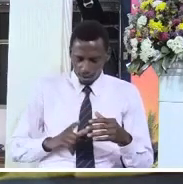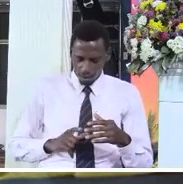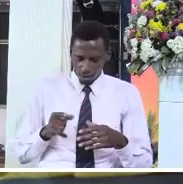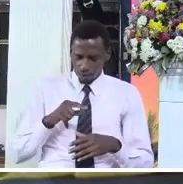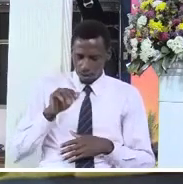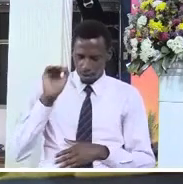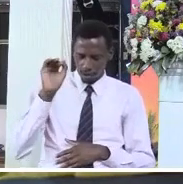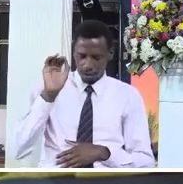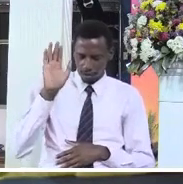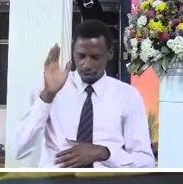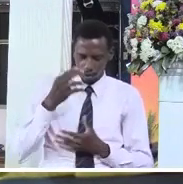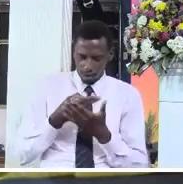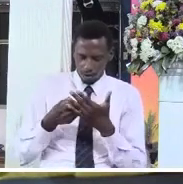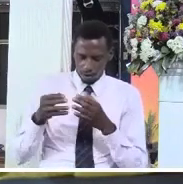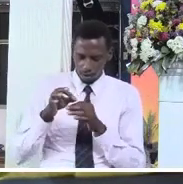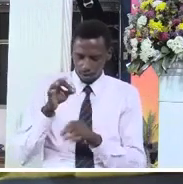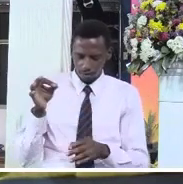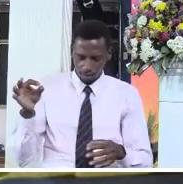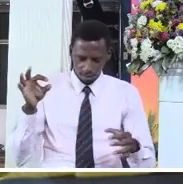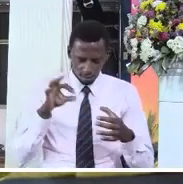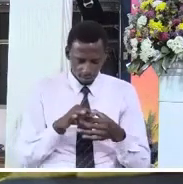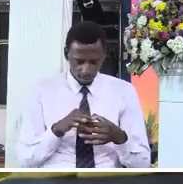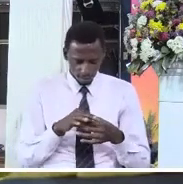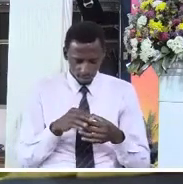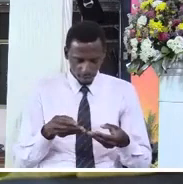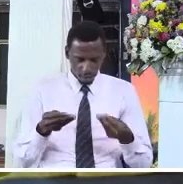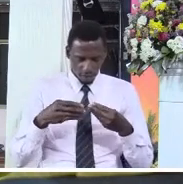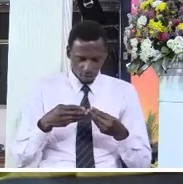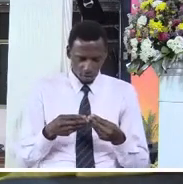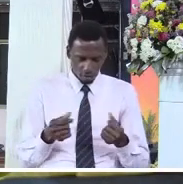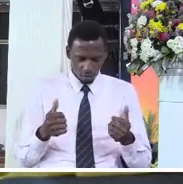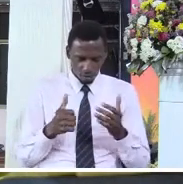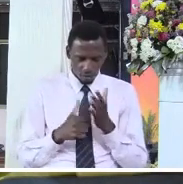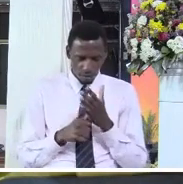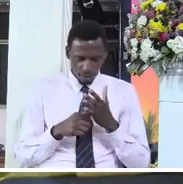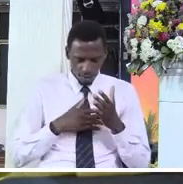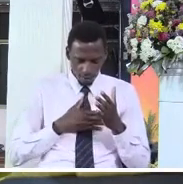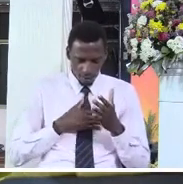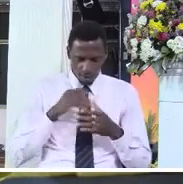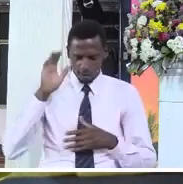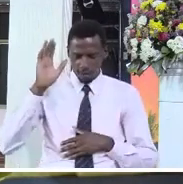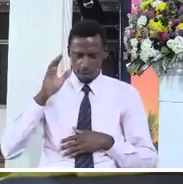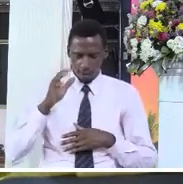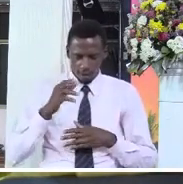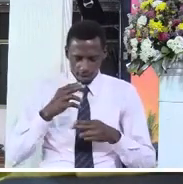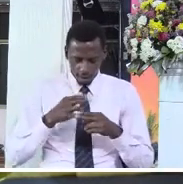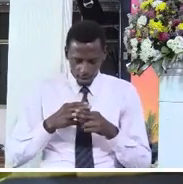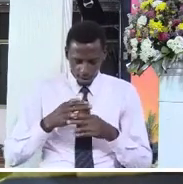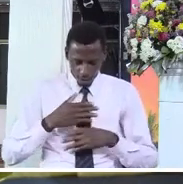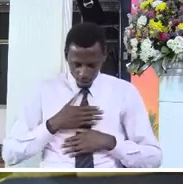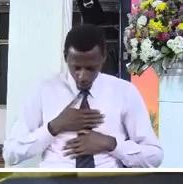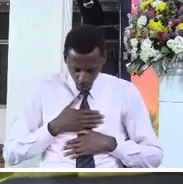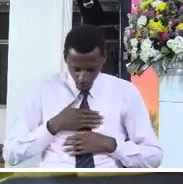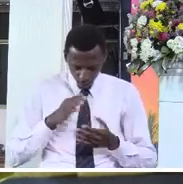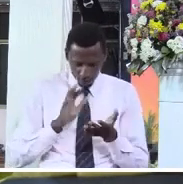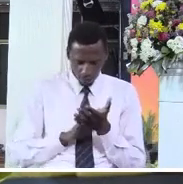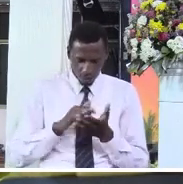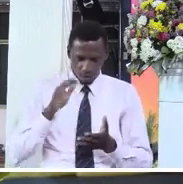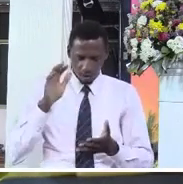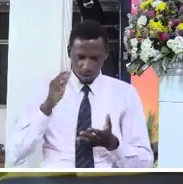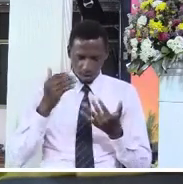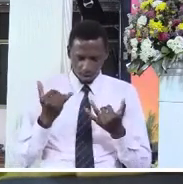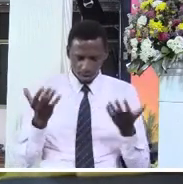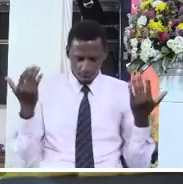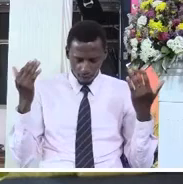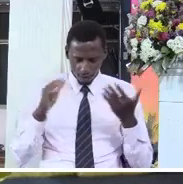your Holy Spirit. May you give us solution to our problems so that your name may be honored and glorified now and forevermore. In